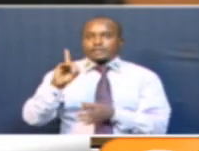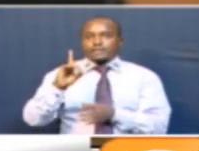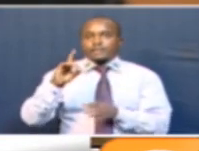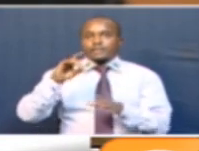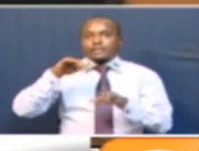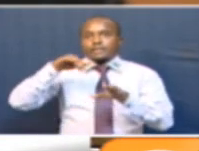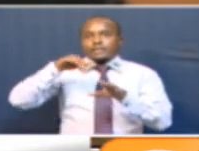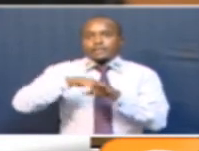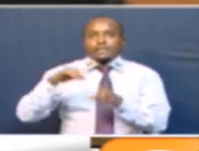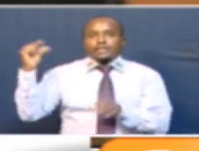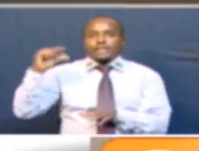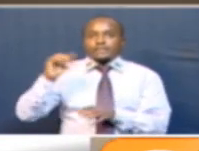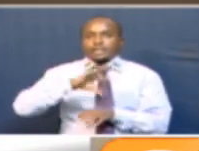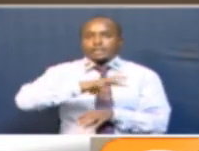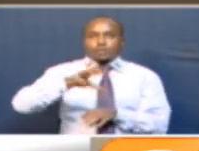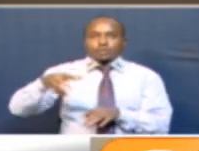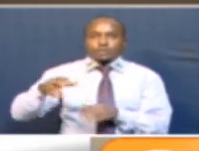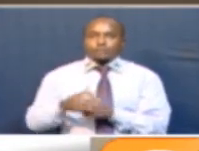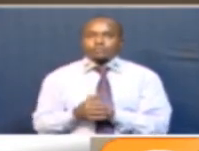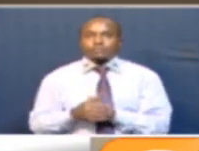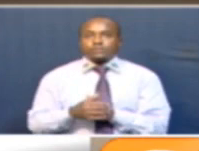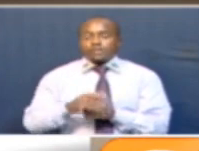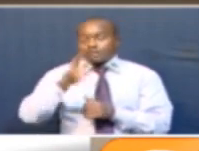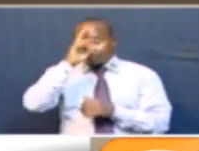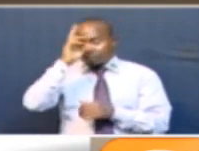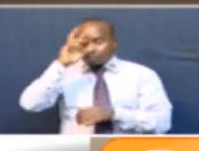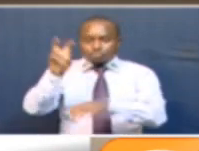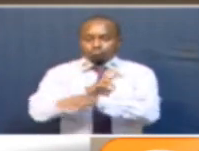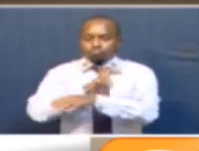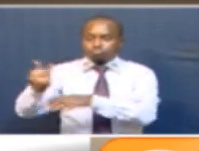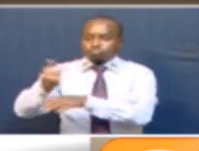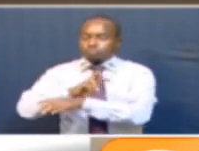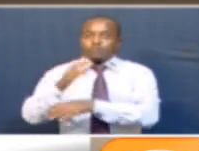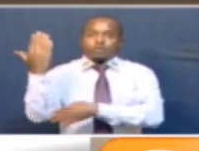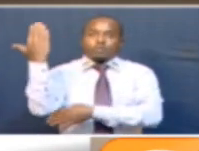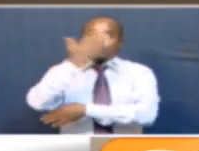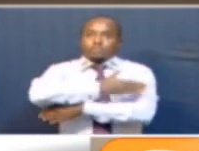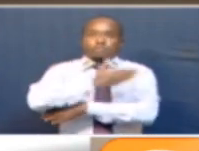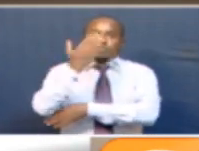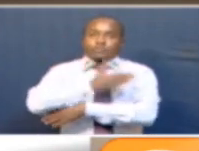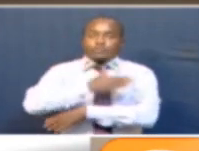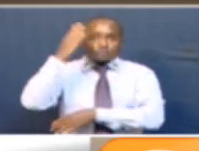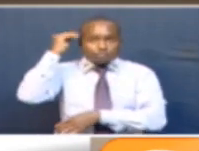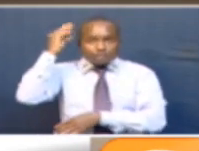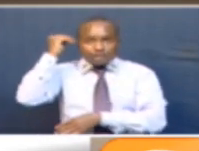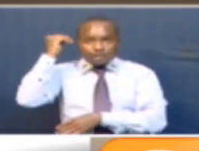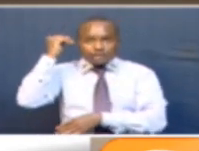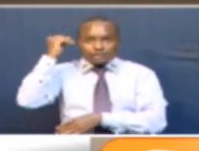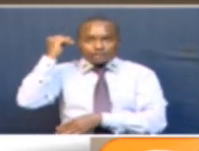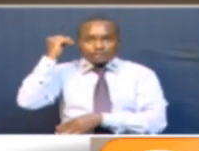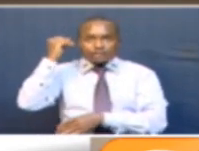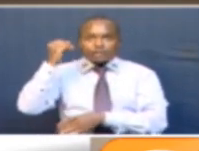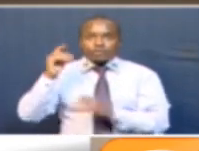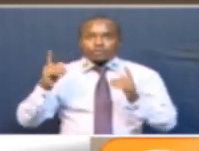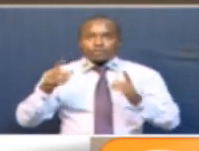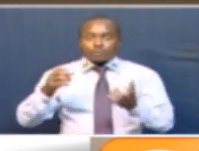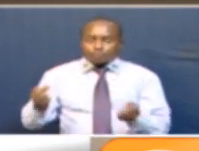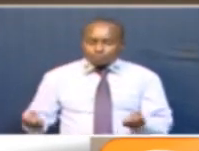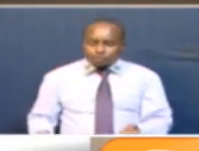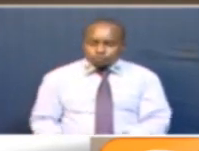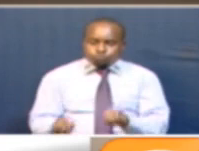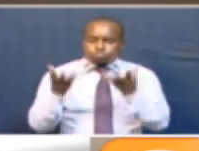County. The officers were on patrol a few kilometers from the Kenya-Somalia border when their truck ran over the explosive believed to have been planted